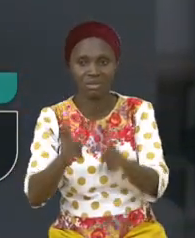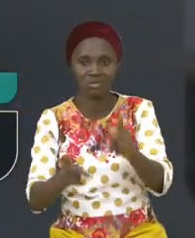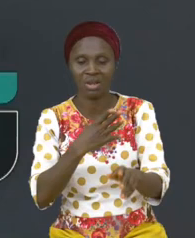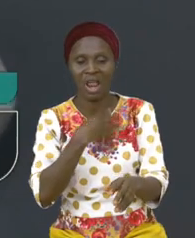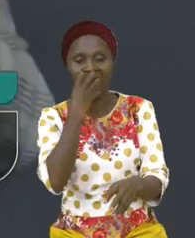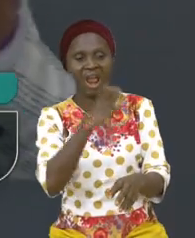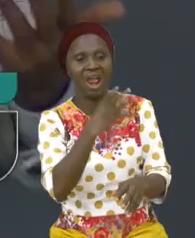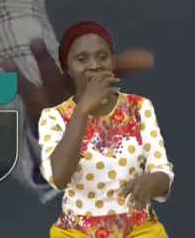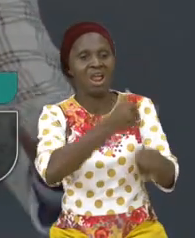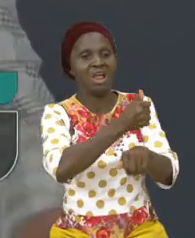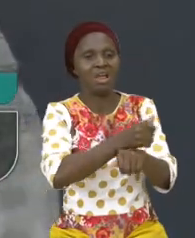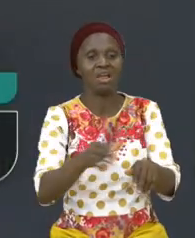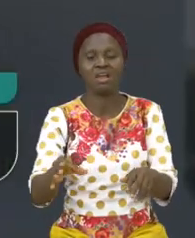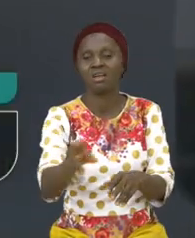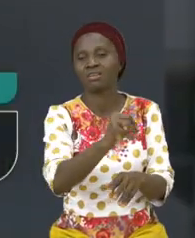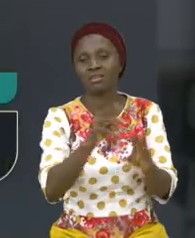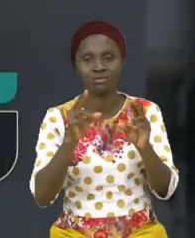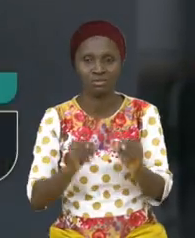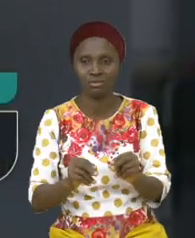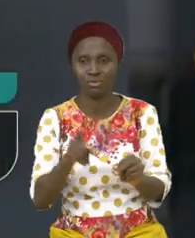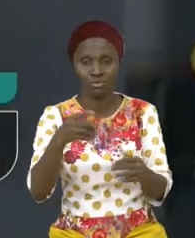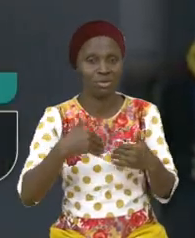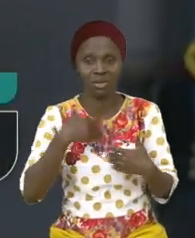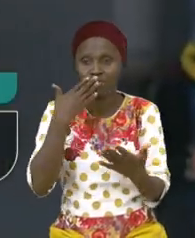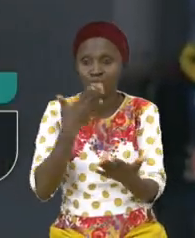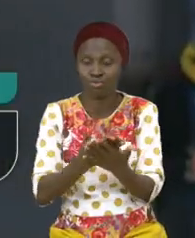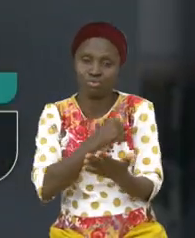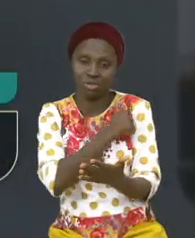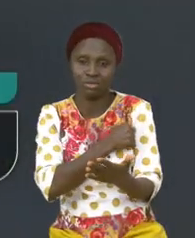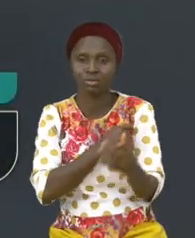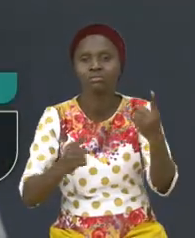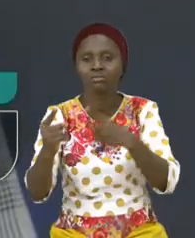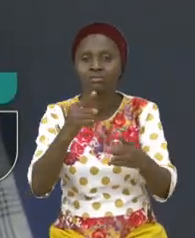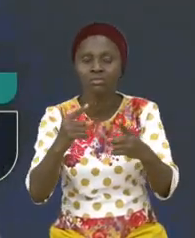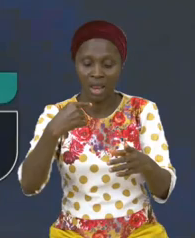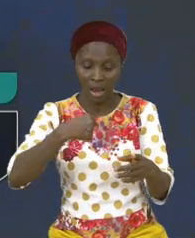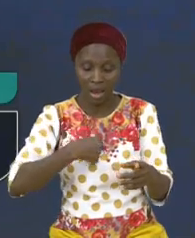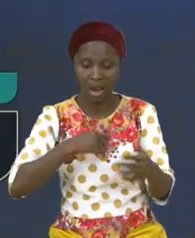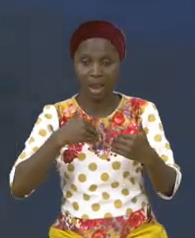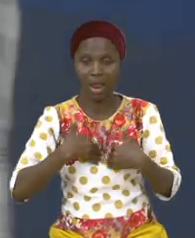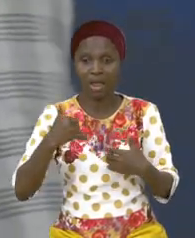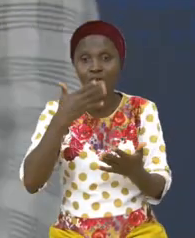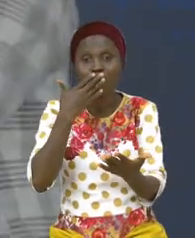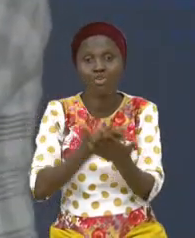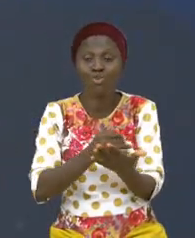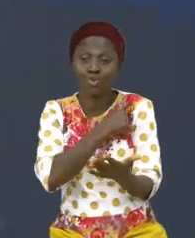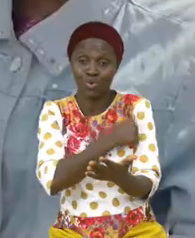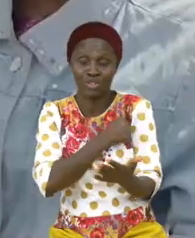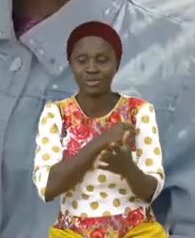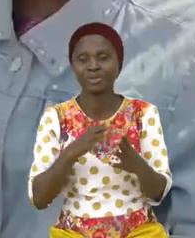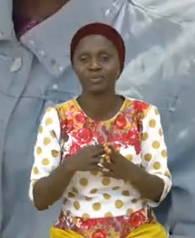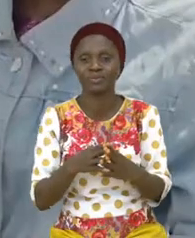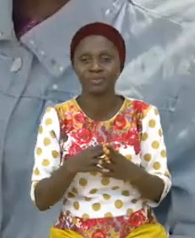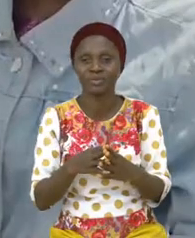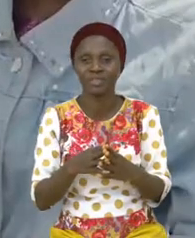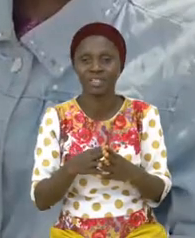them. You have a good attitude. I have a good attitude. I have a good attitude. We're